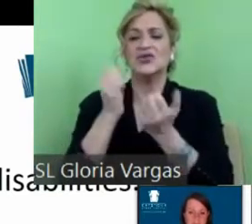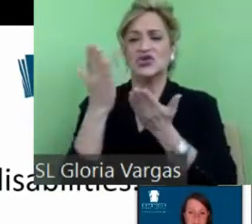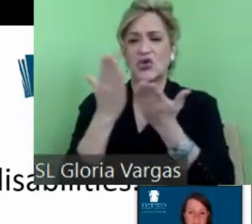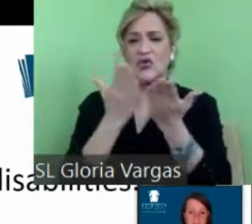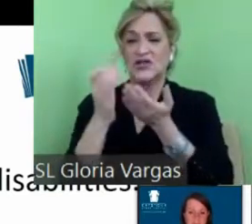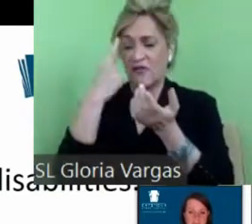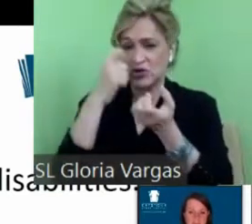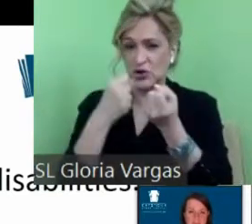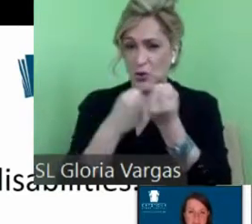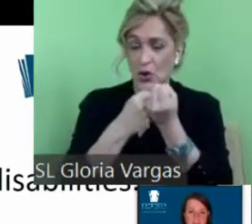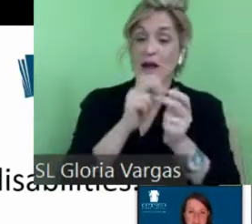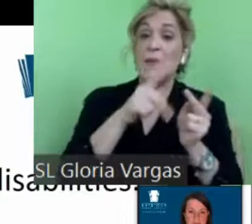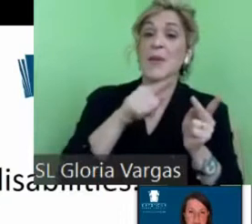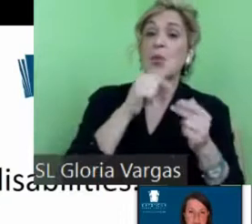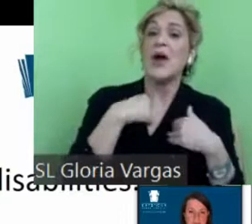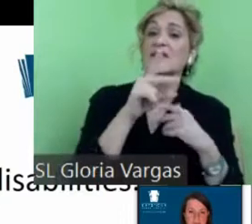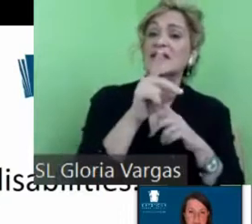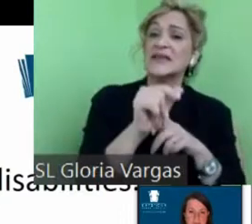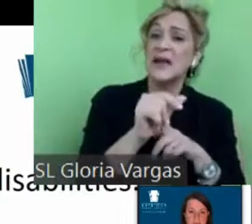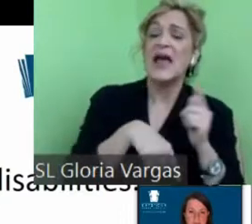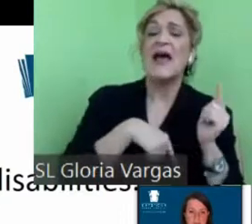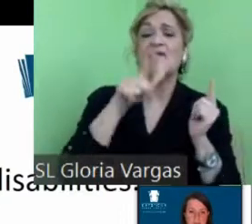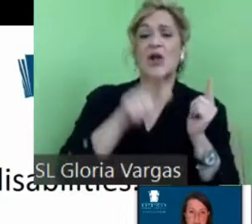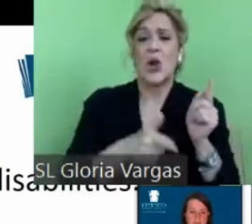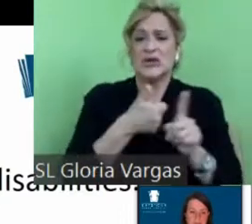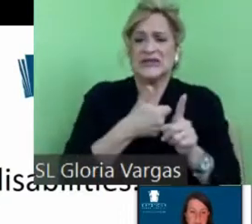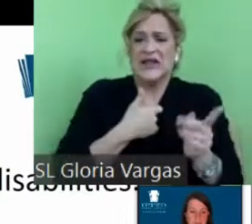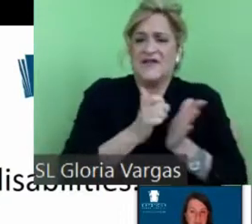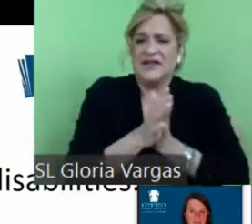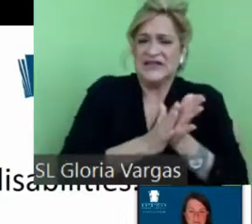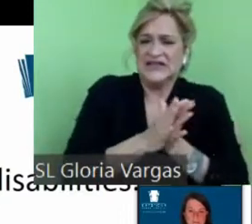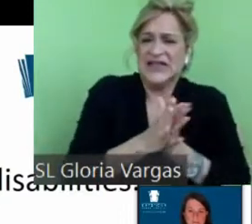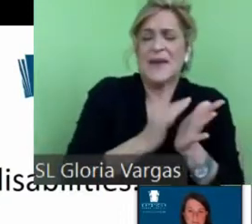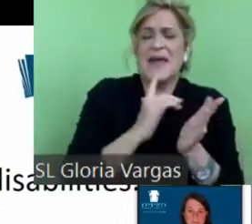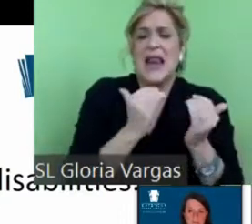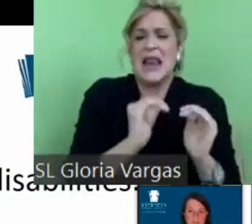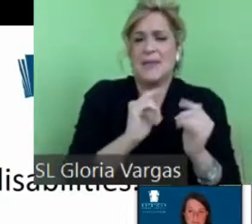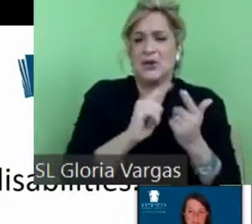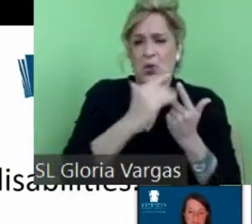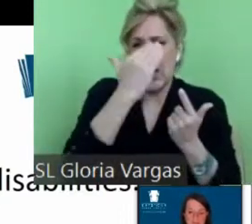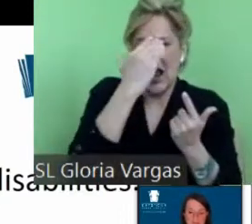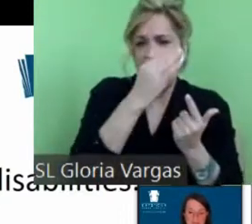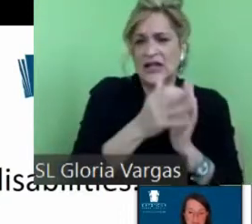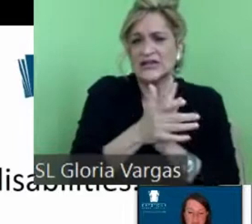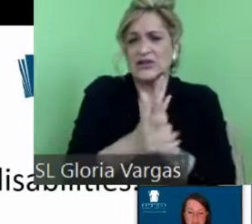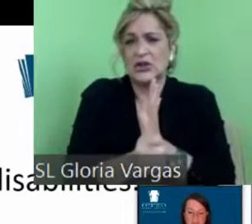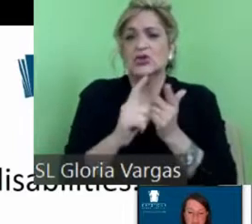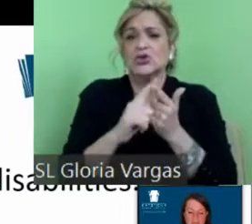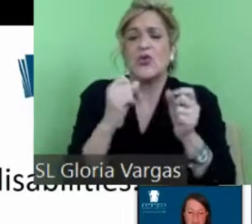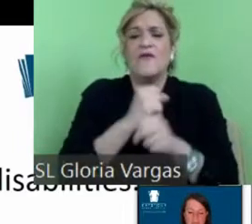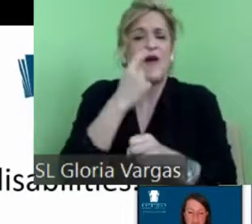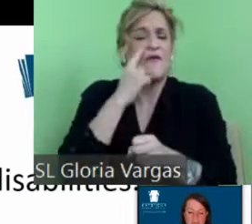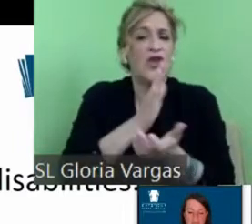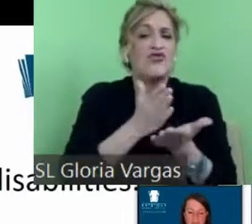Persons with disabilities have very low self-esteem and limited knowledge and skills to fight for their right to